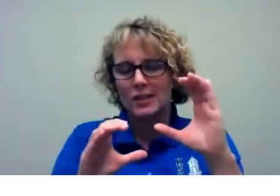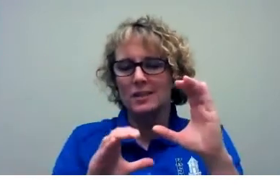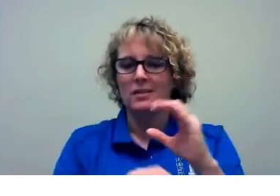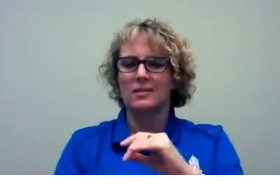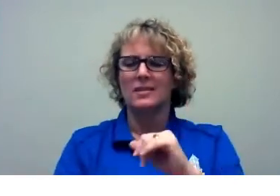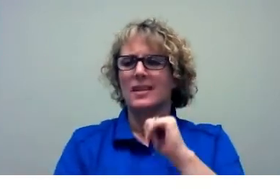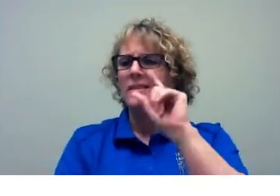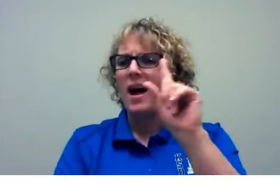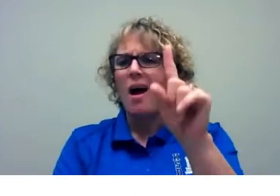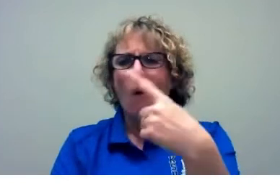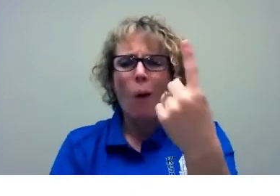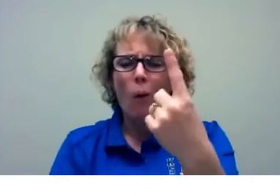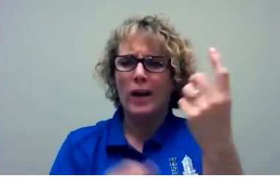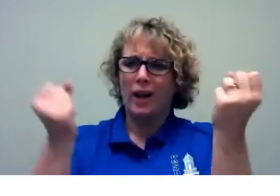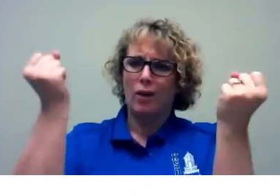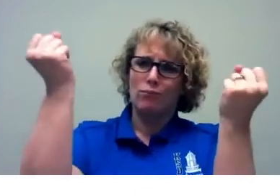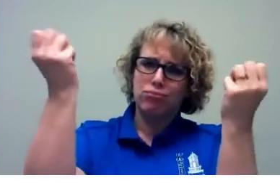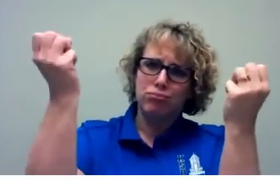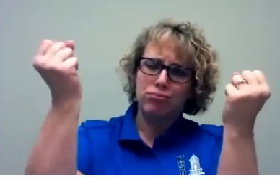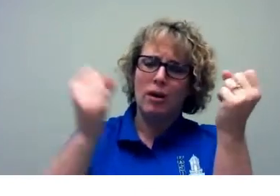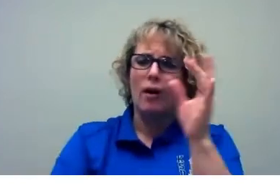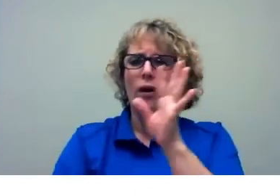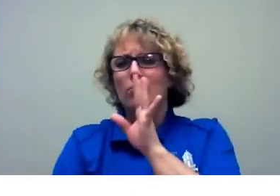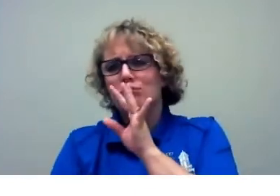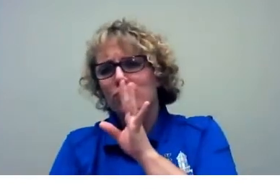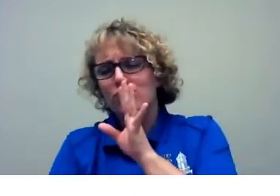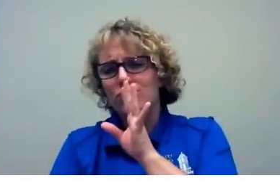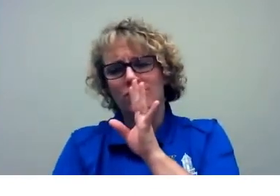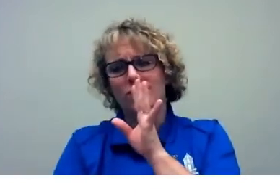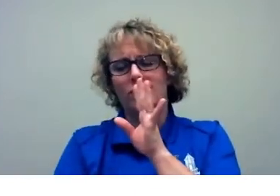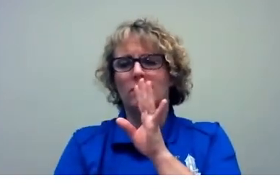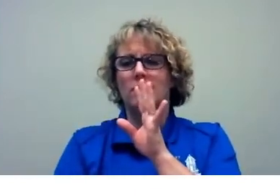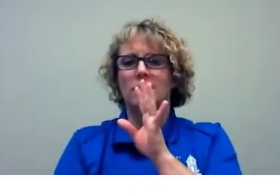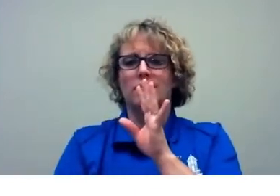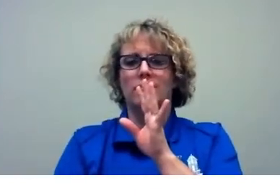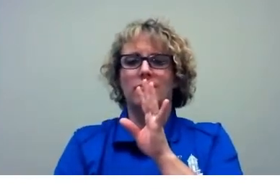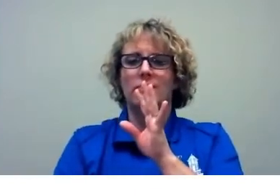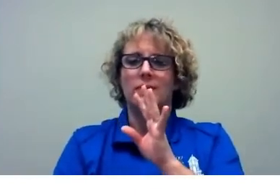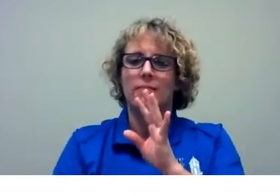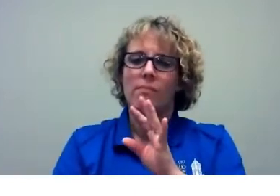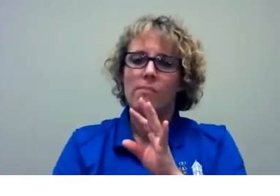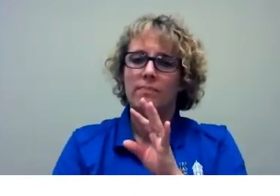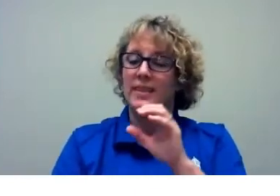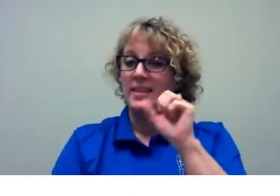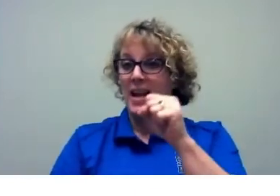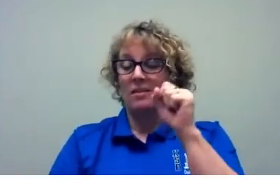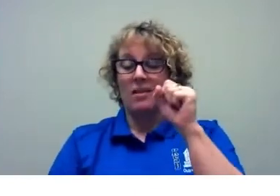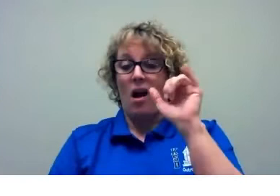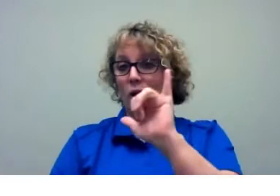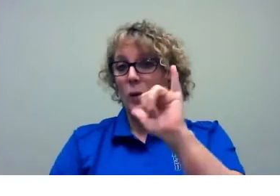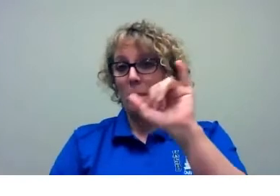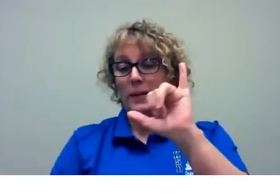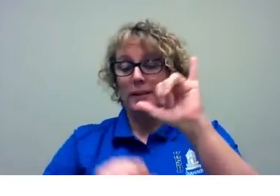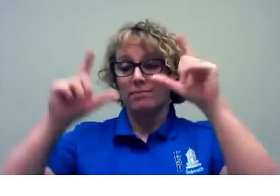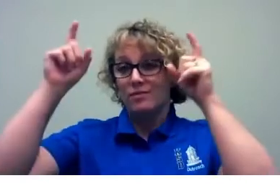Listening is a big part of communication, not only in sign or spoken English.